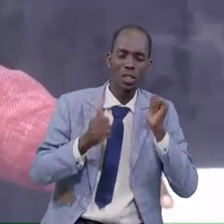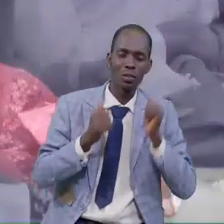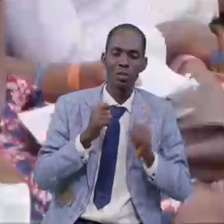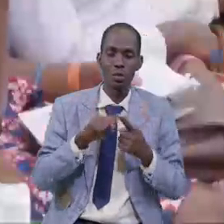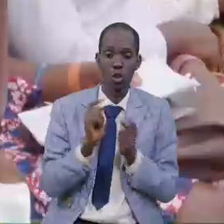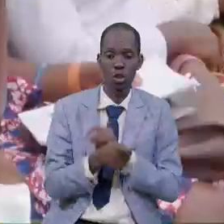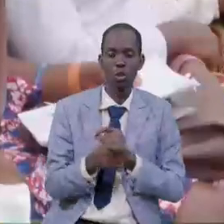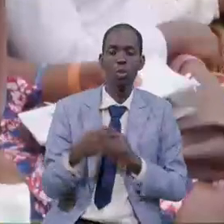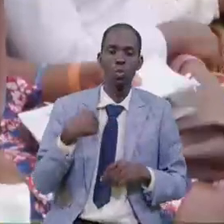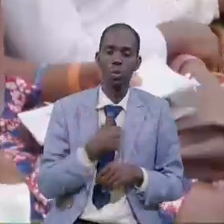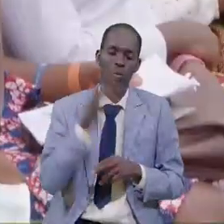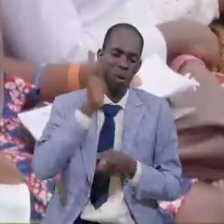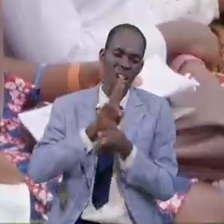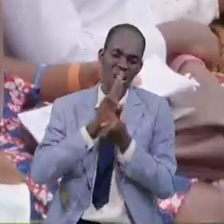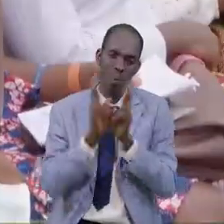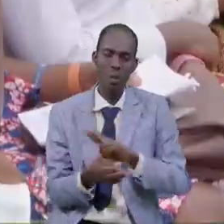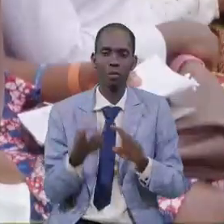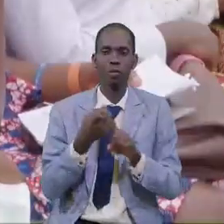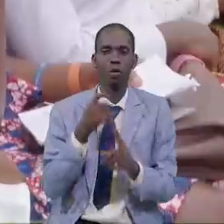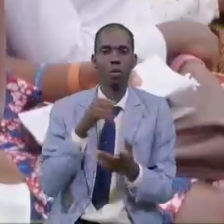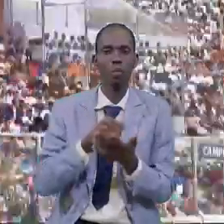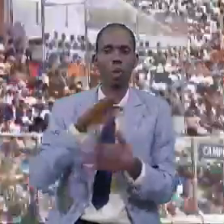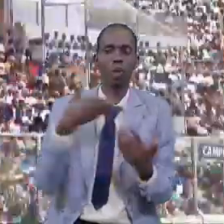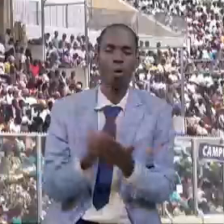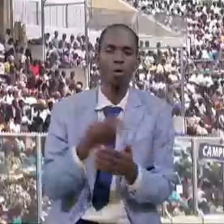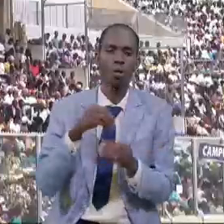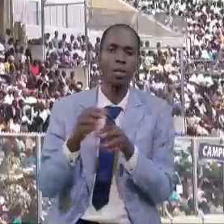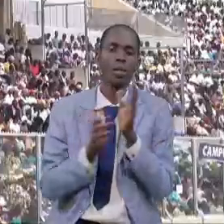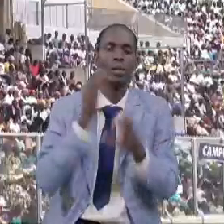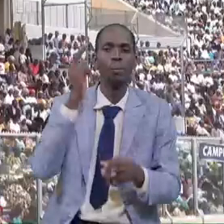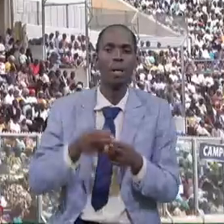Amen. Another amen. Amen.